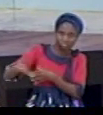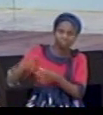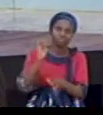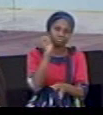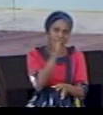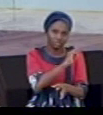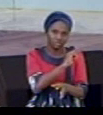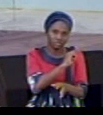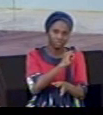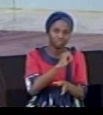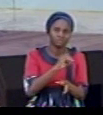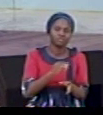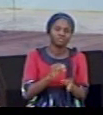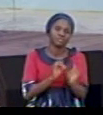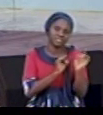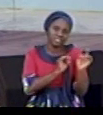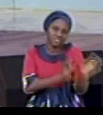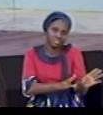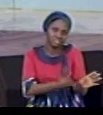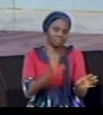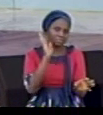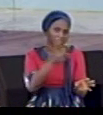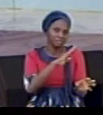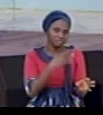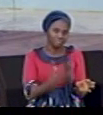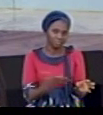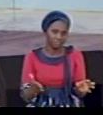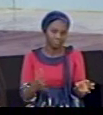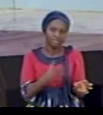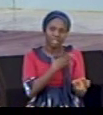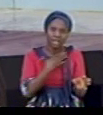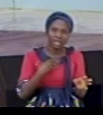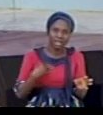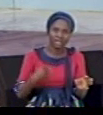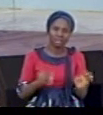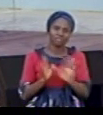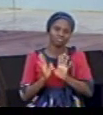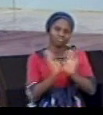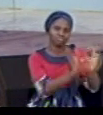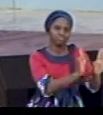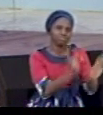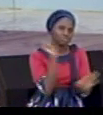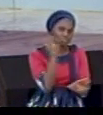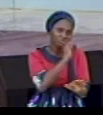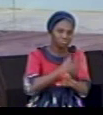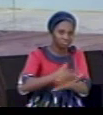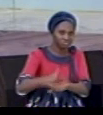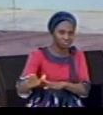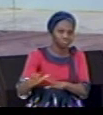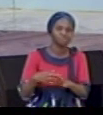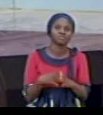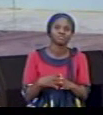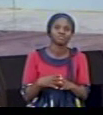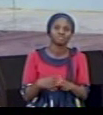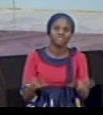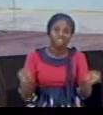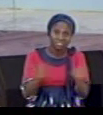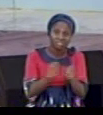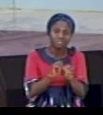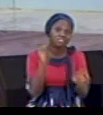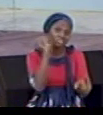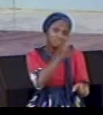evil, hated evil, and pushed evil away. Evil